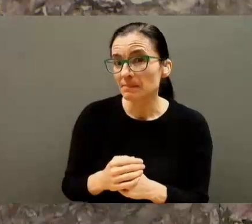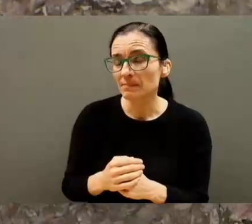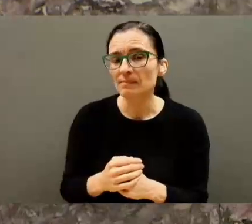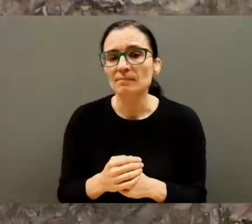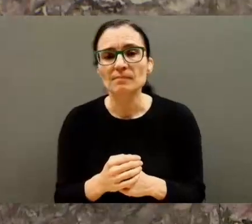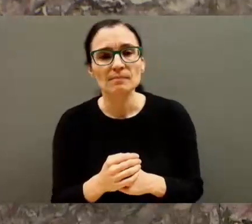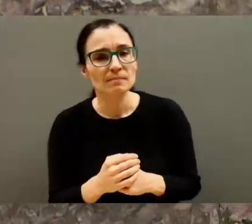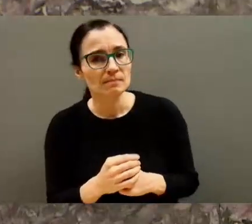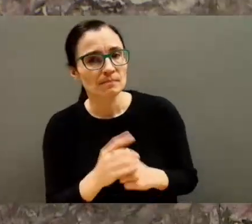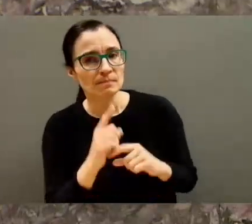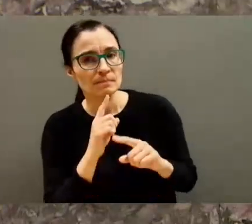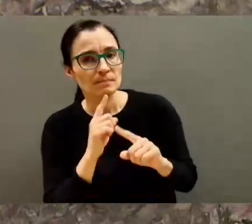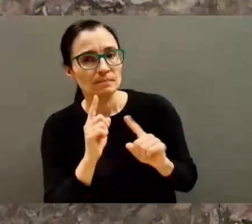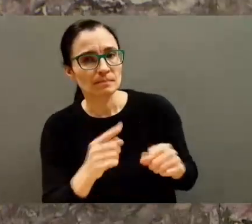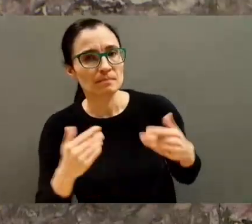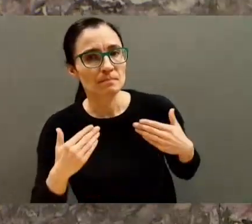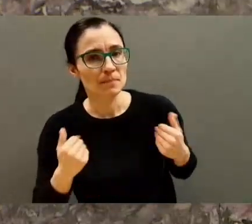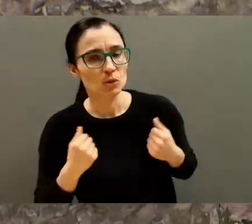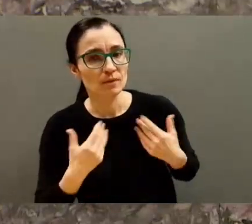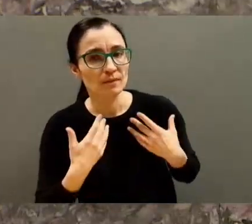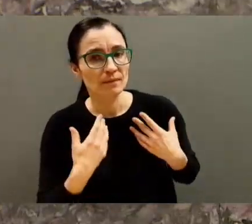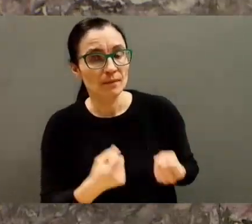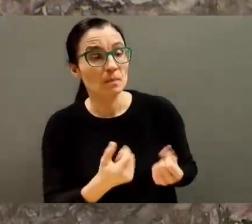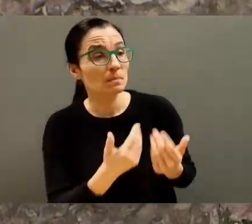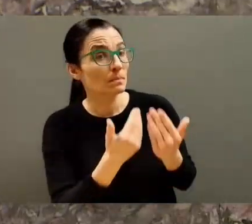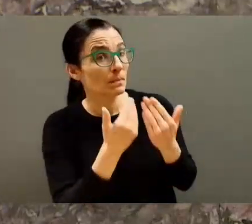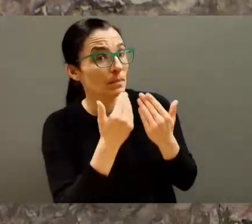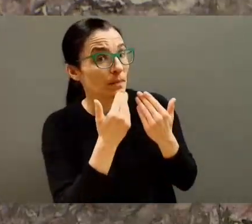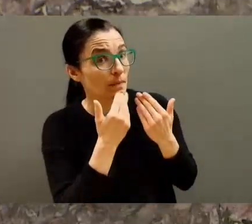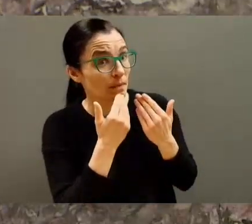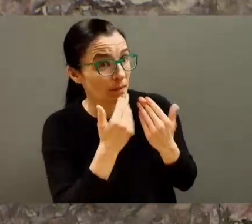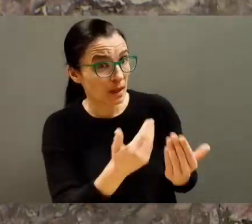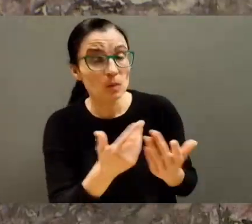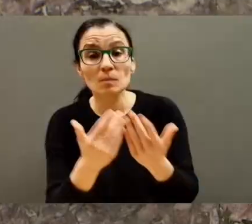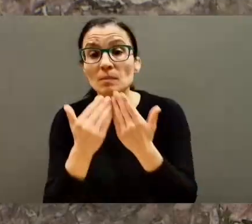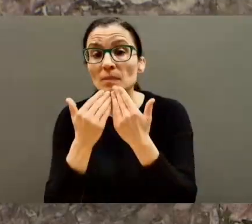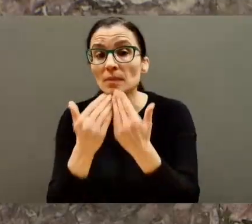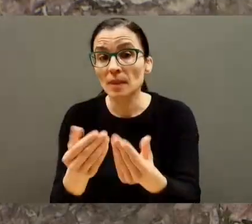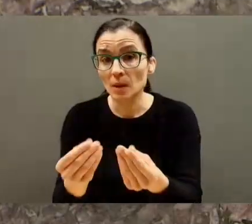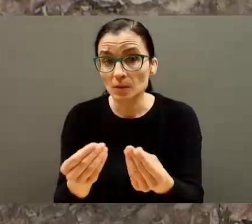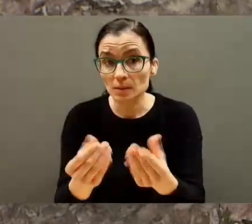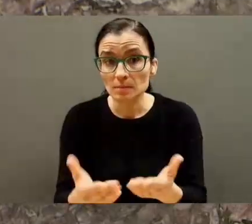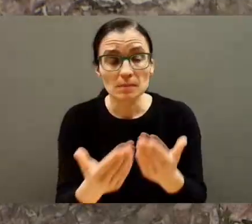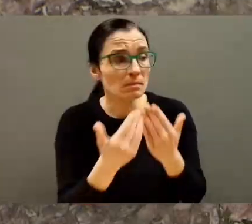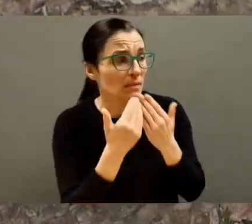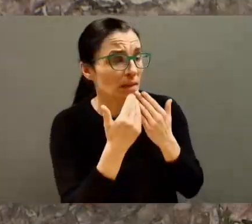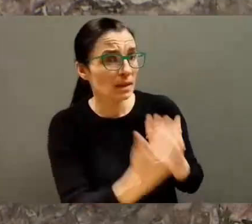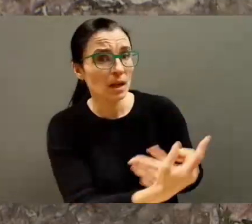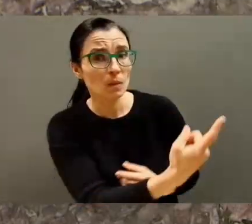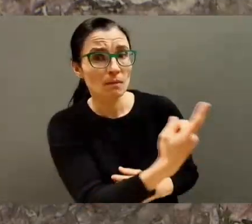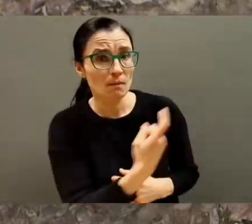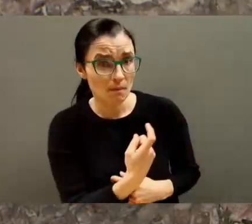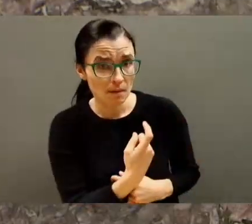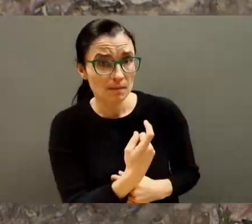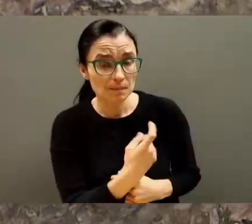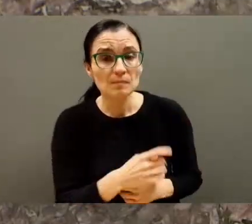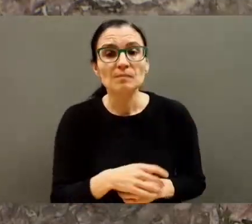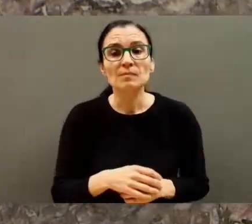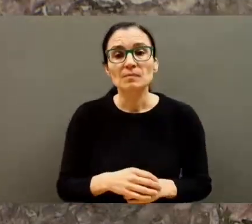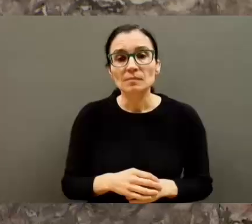Thank you very much, Honourable Speaker, and thank you to the member for the question. And yeah, I can't begin this answer without just acknowledging